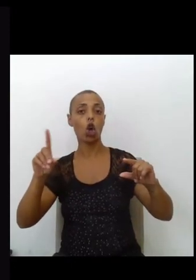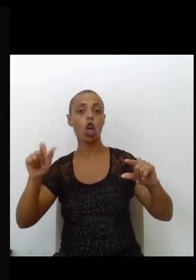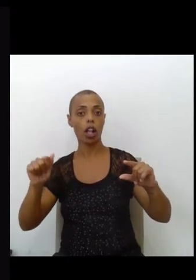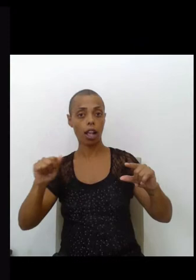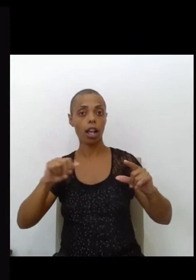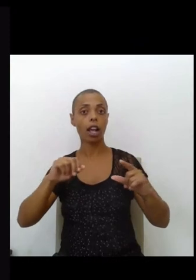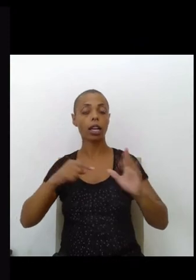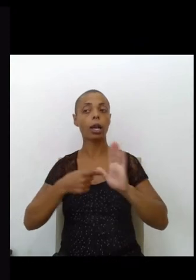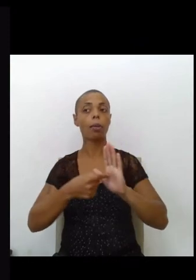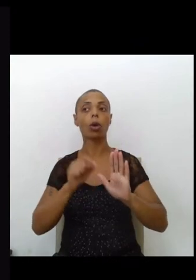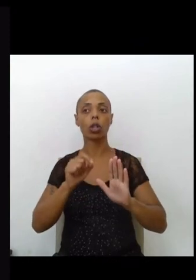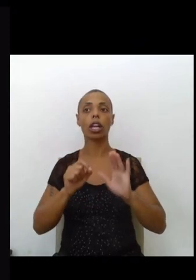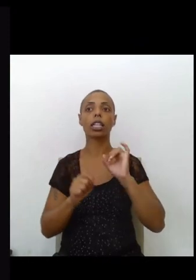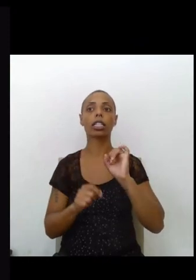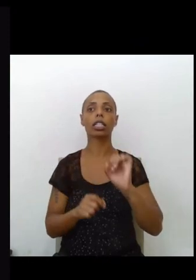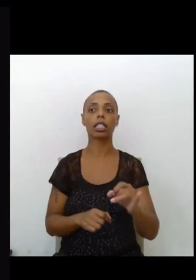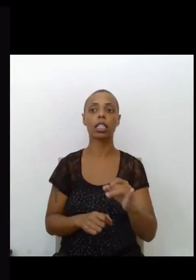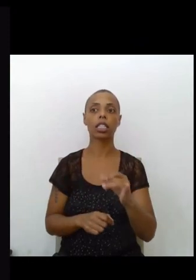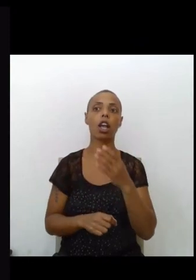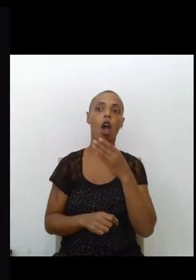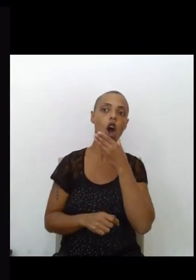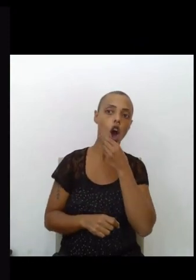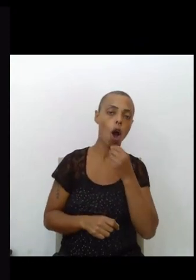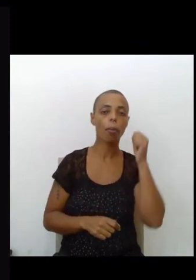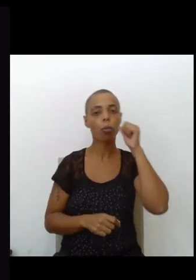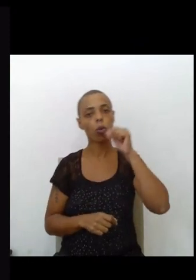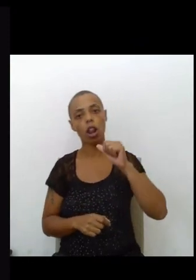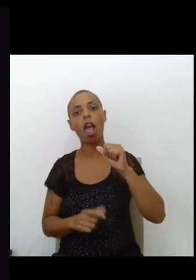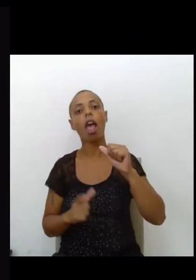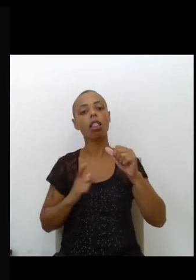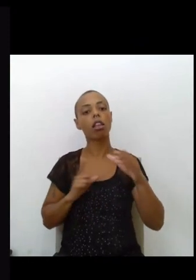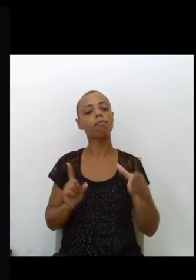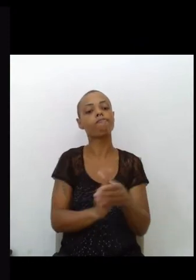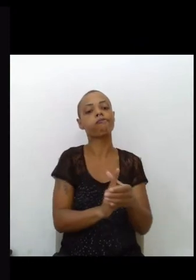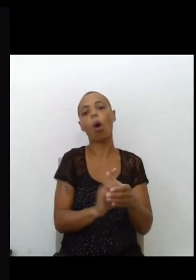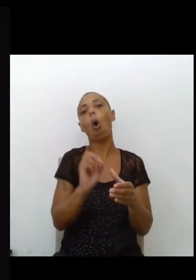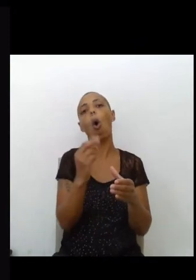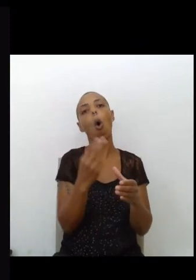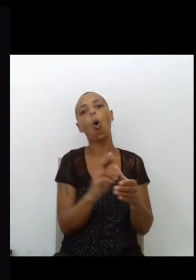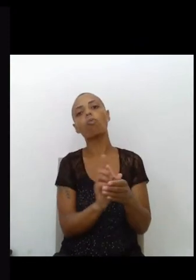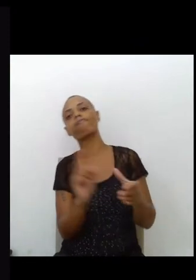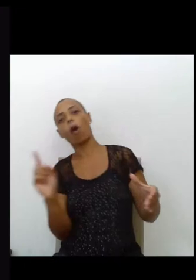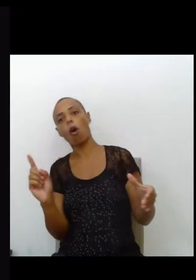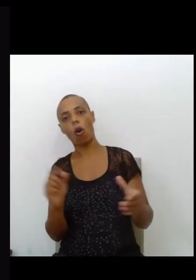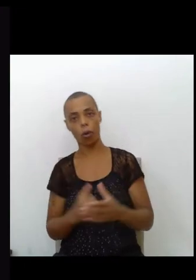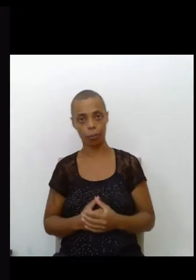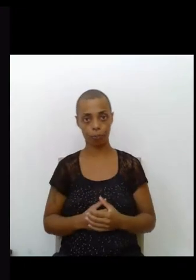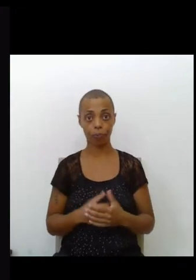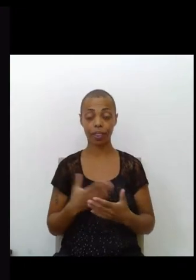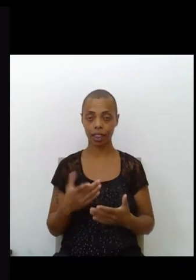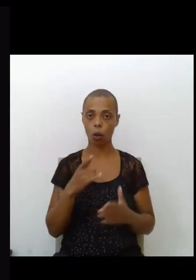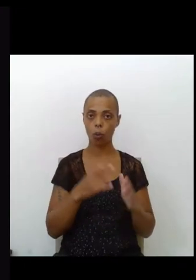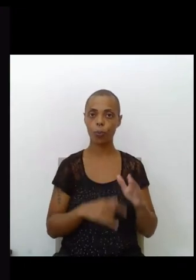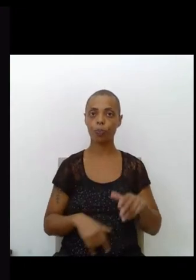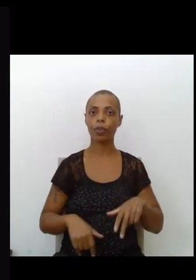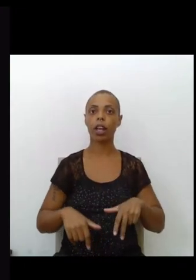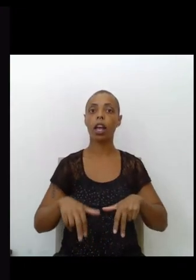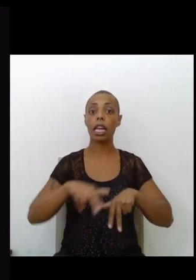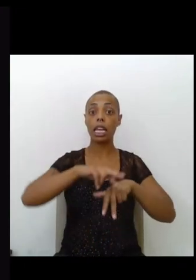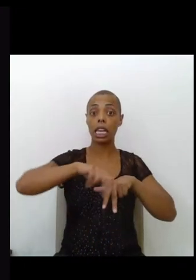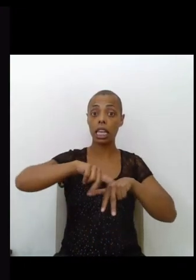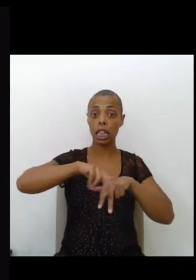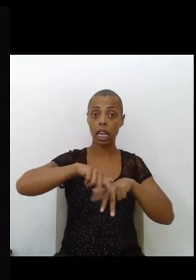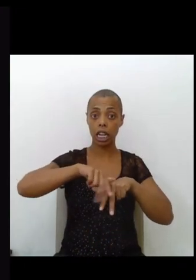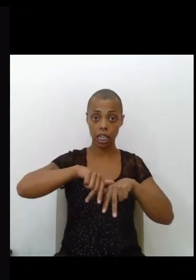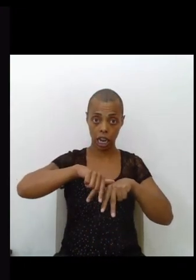belonging or not belonging gender identity has not been interrogated through this term but